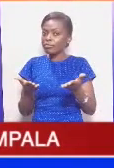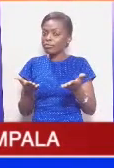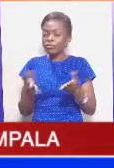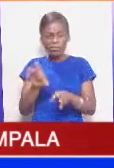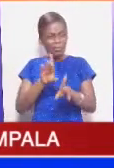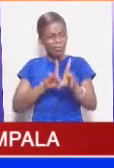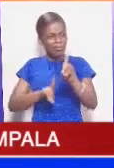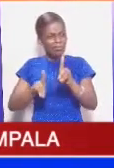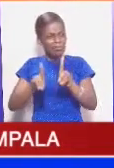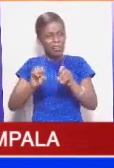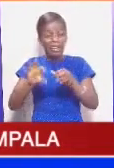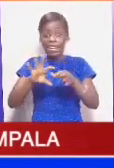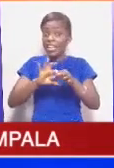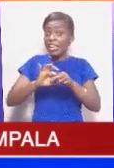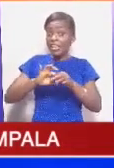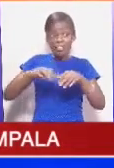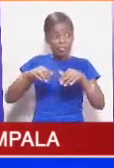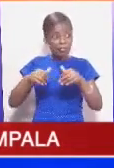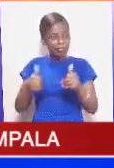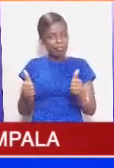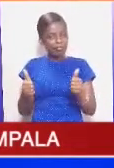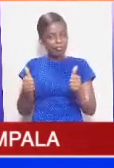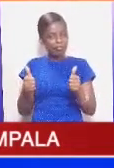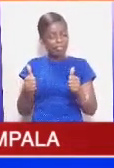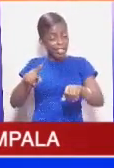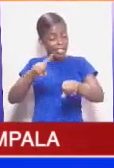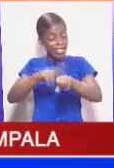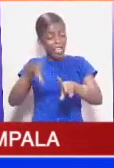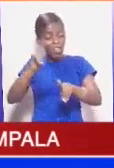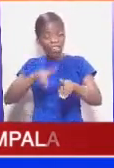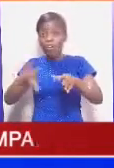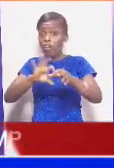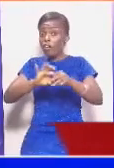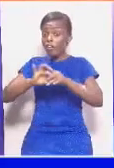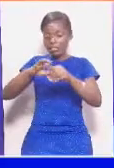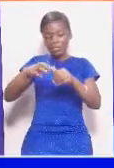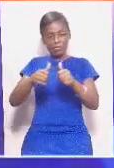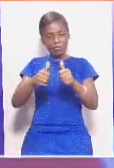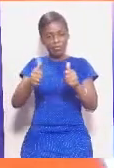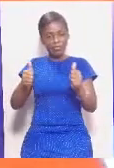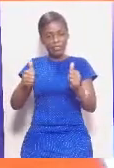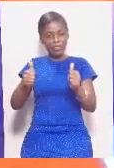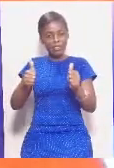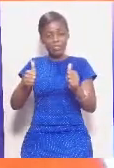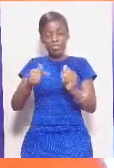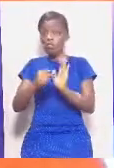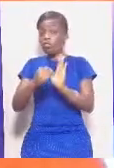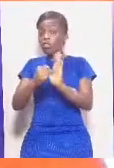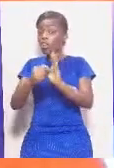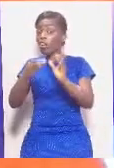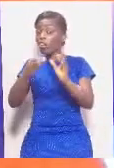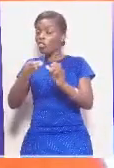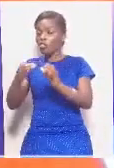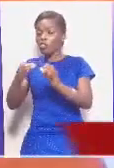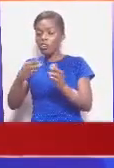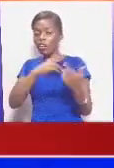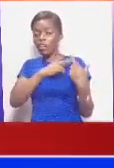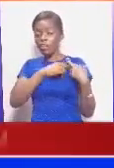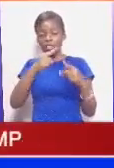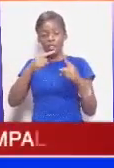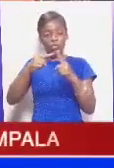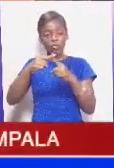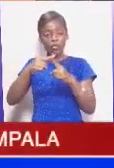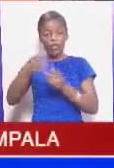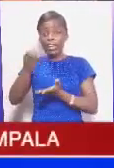abantu nga bakolagana bulungi nga bakwatagana bulungi naddala n'ebitongole ebikola kujjanjaba